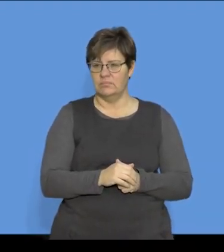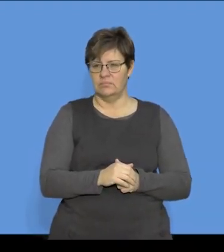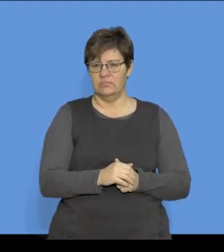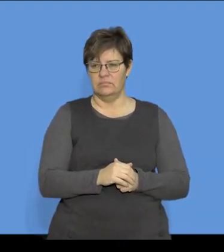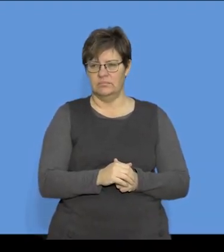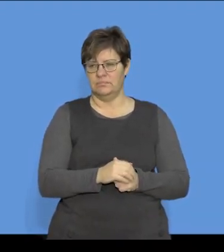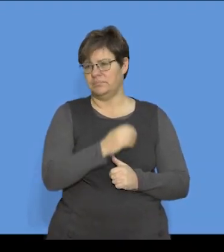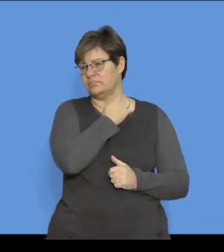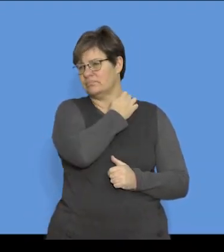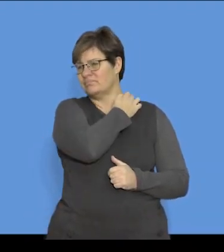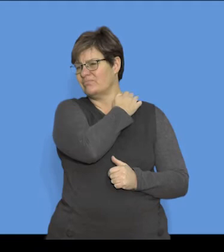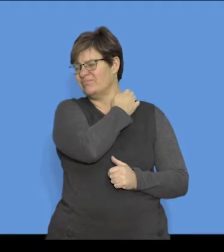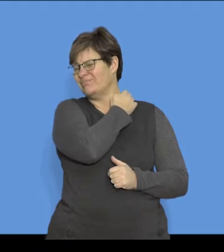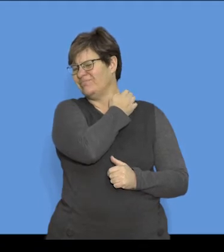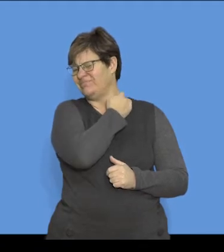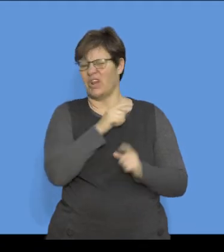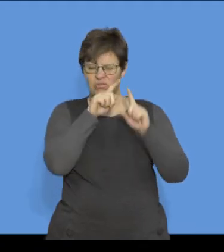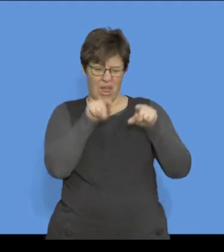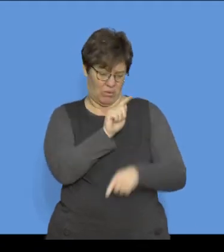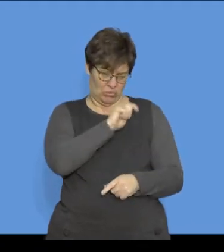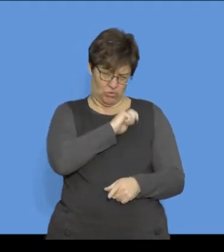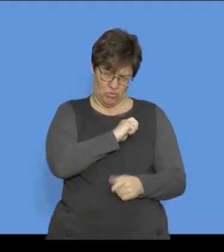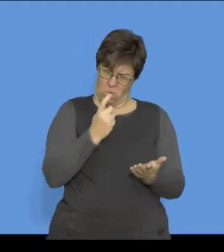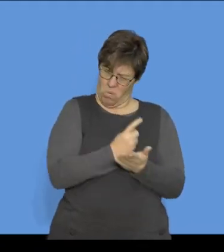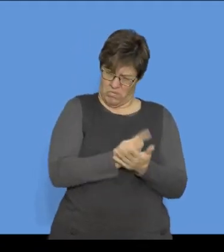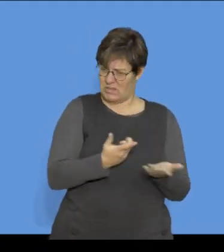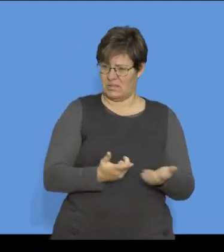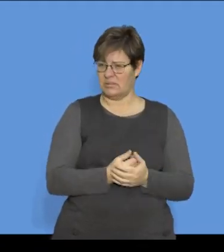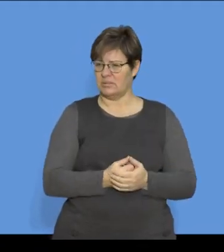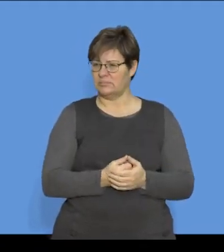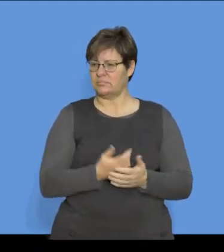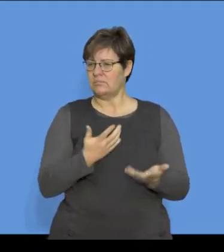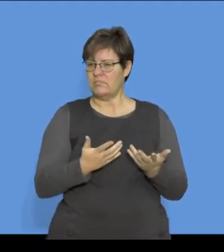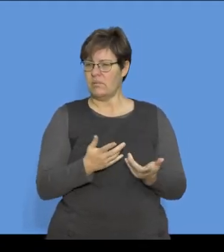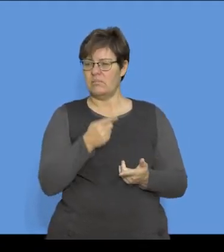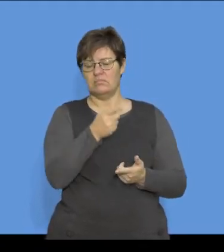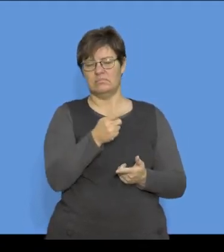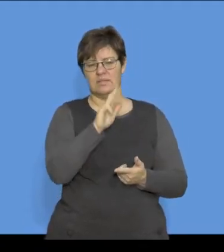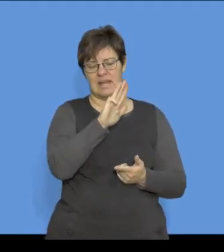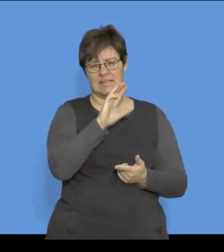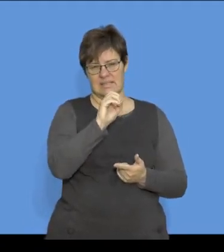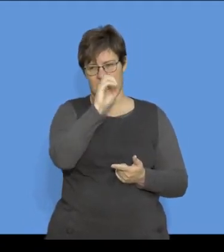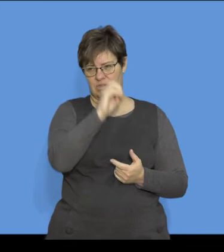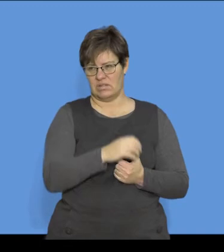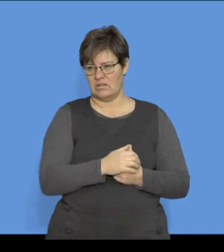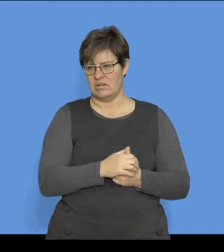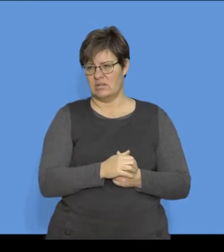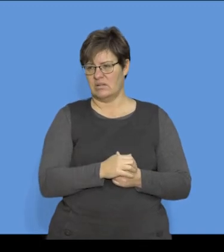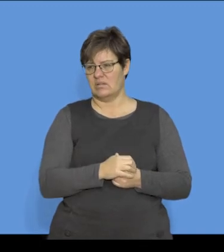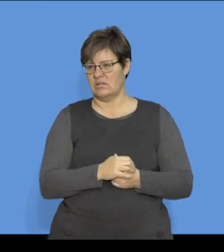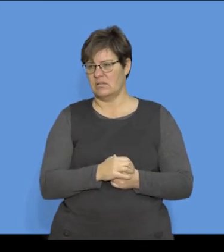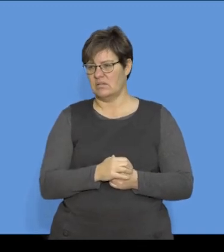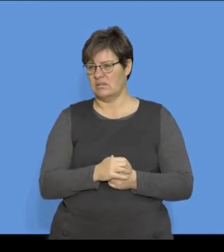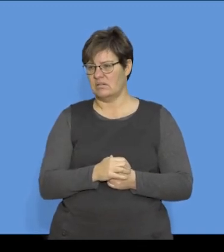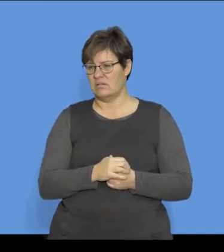not always true with the triangles, right? So if maybe this is 90 degrees, it's just that it does not go exactly